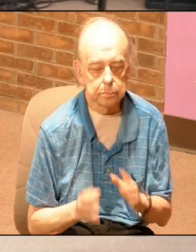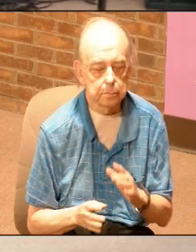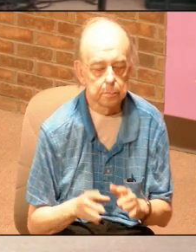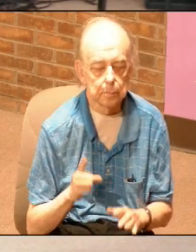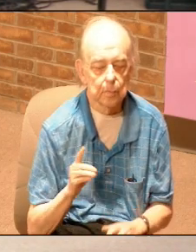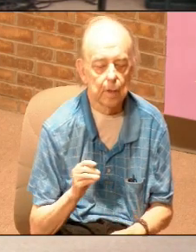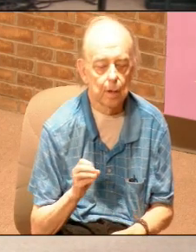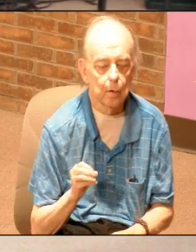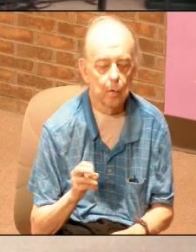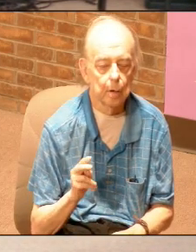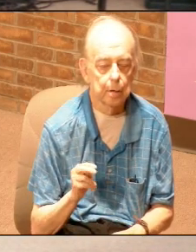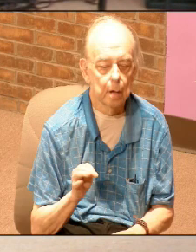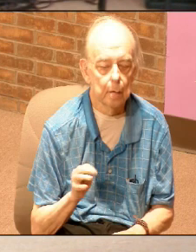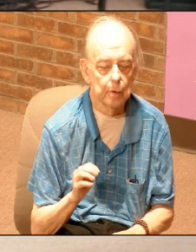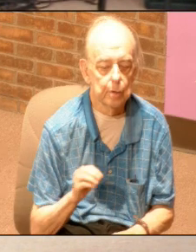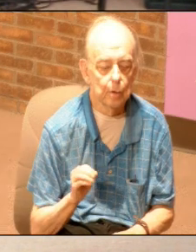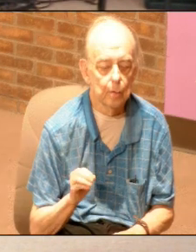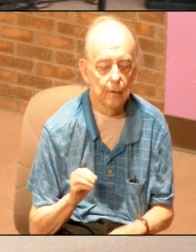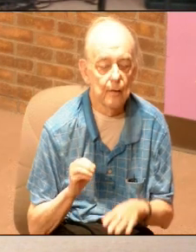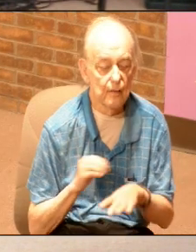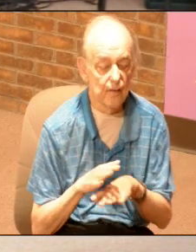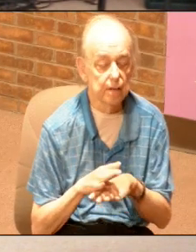domino effect, okay?